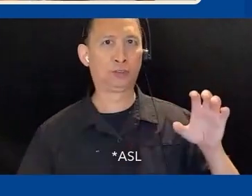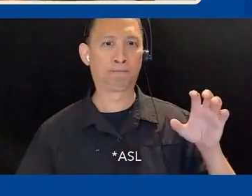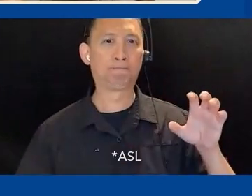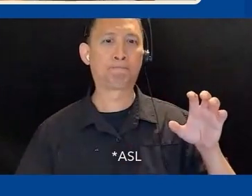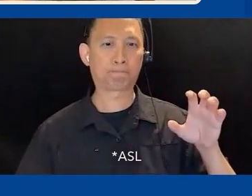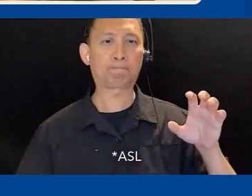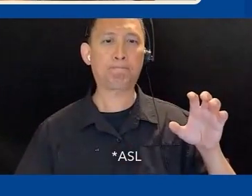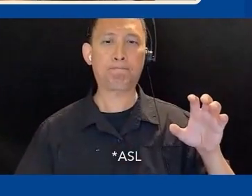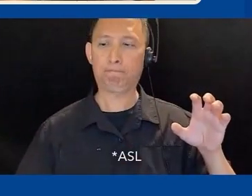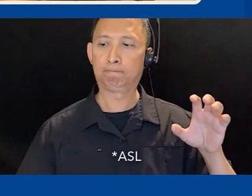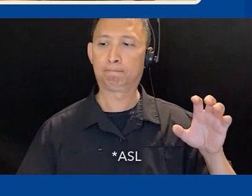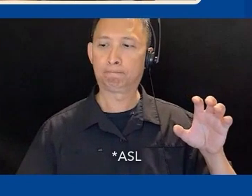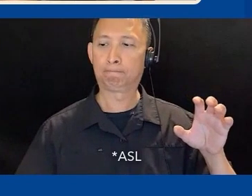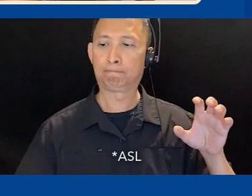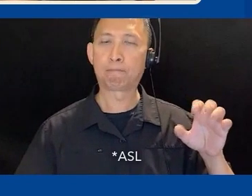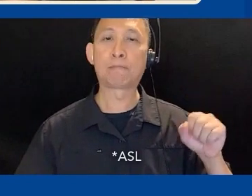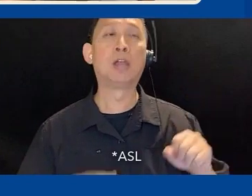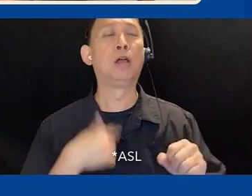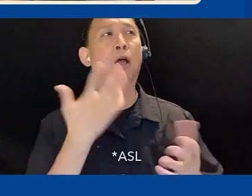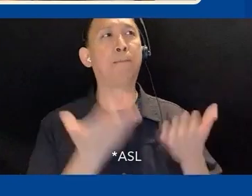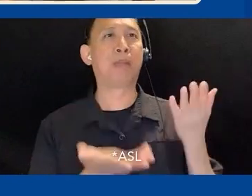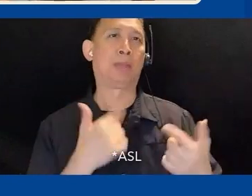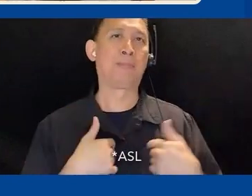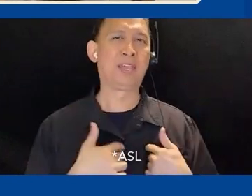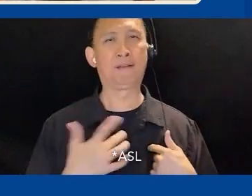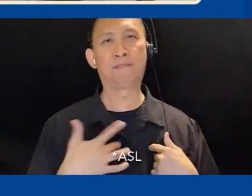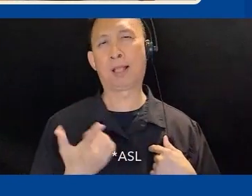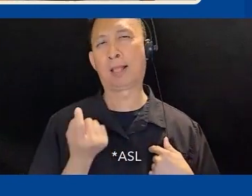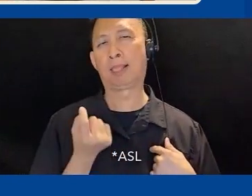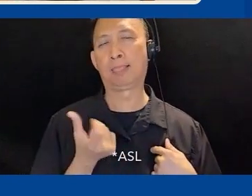is me just, I don't know, being jaded or something, but